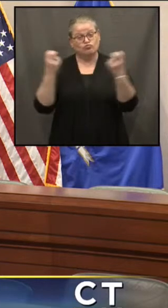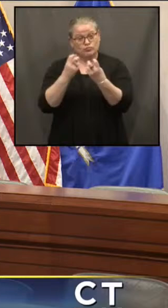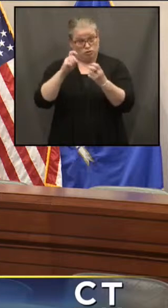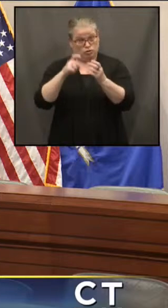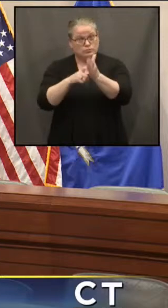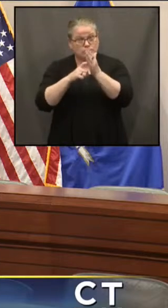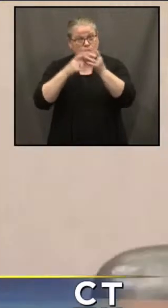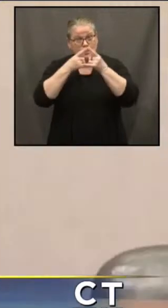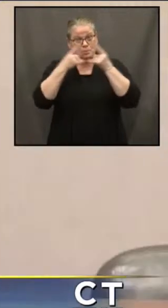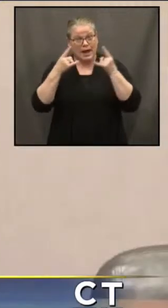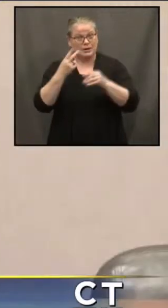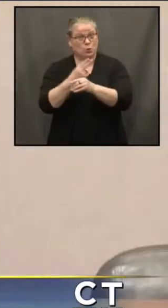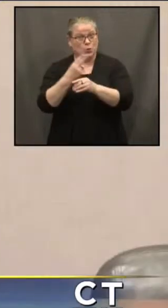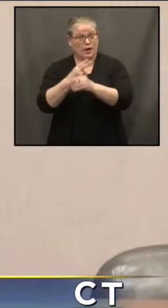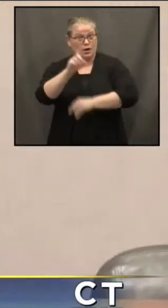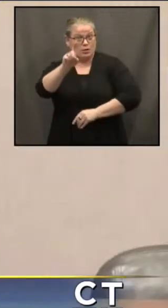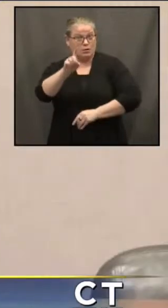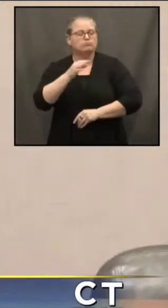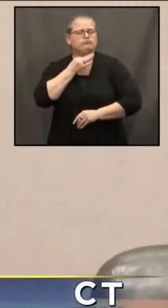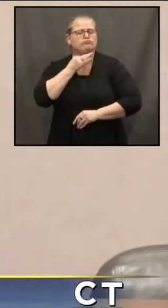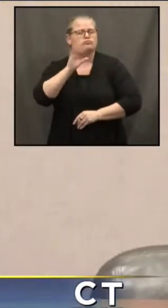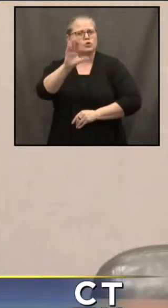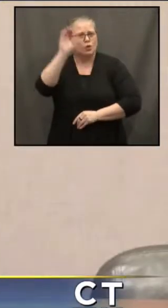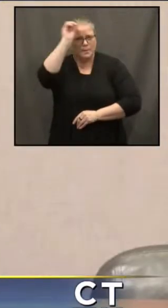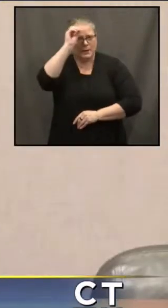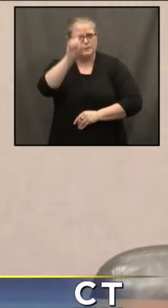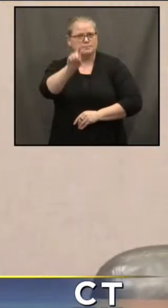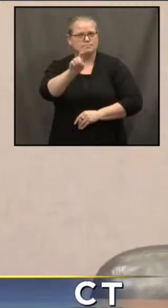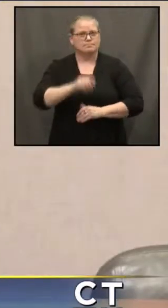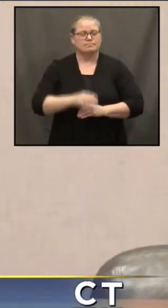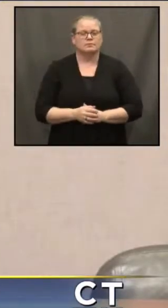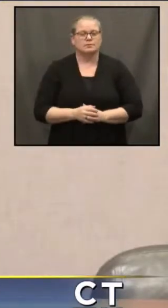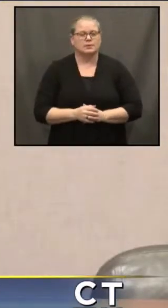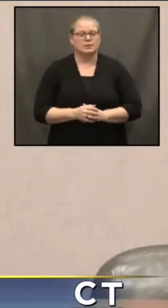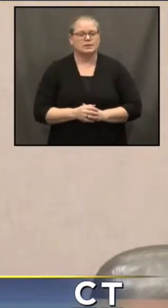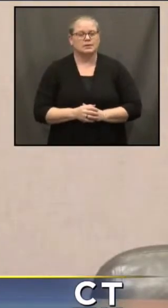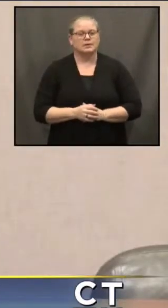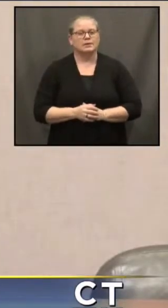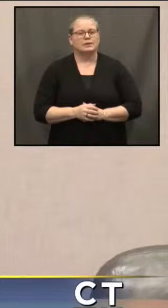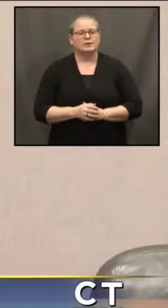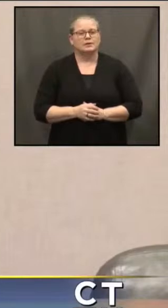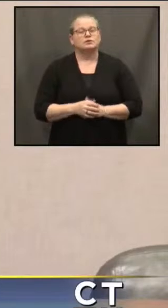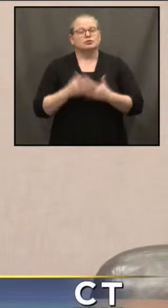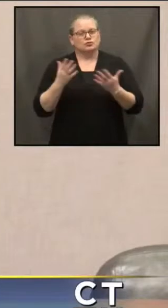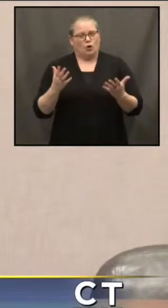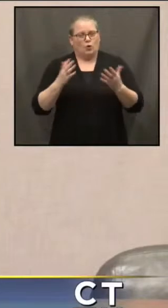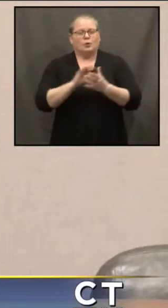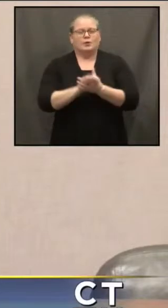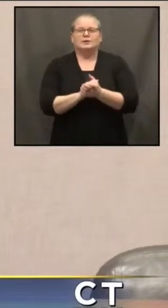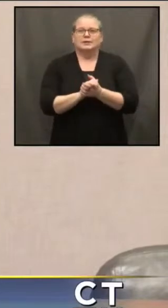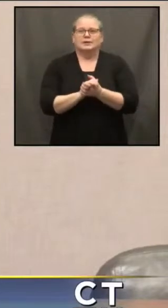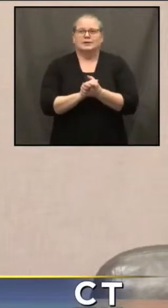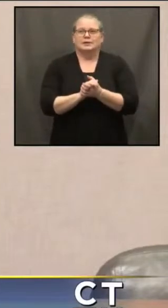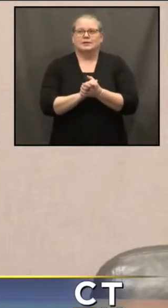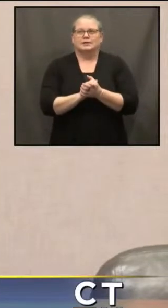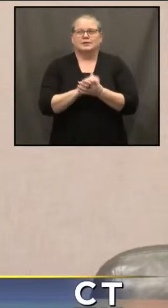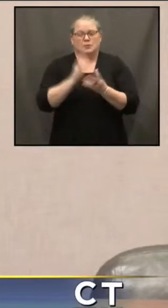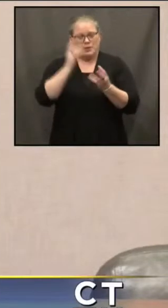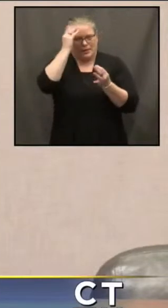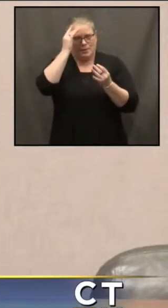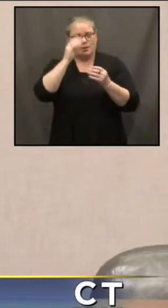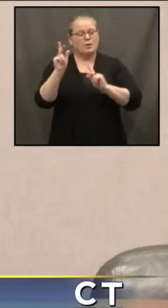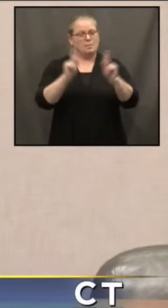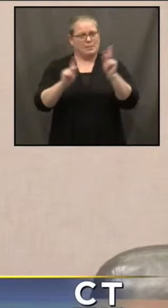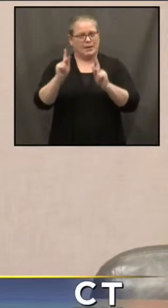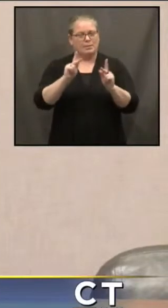So I think one of the challenging things as we start to think about this is the fact that everybody at some level has to assess the risk